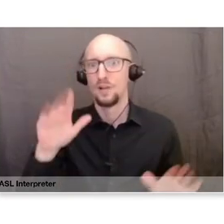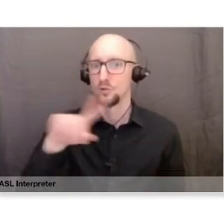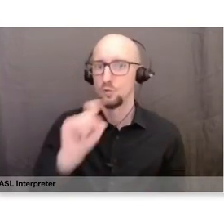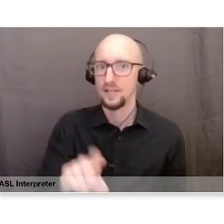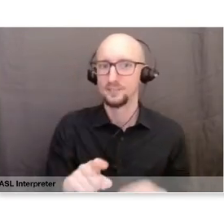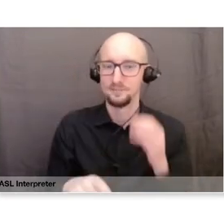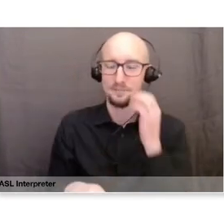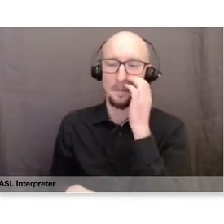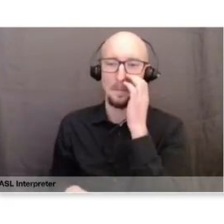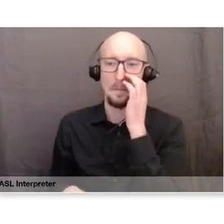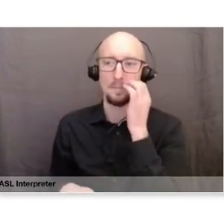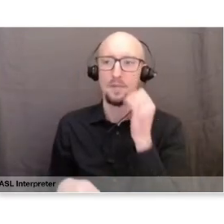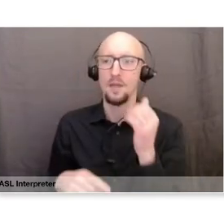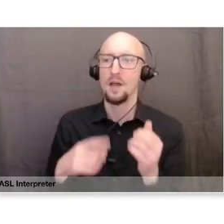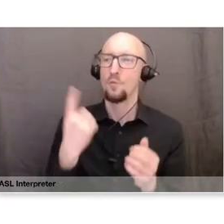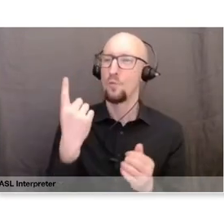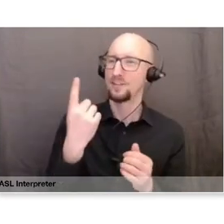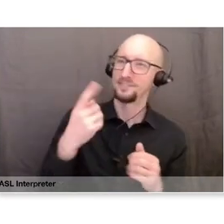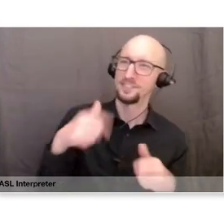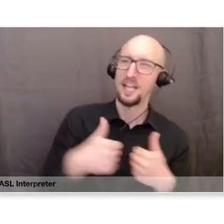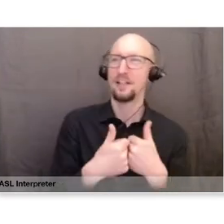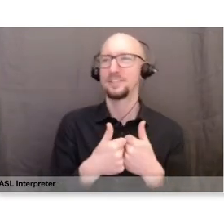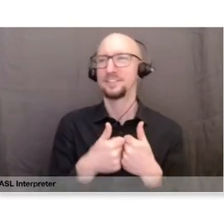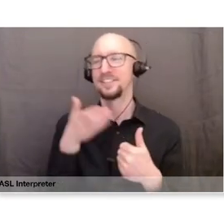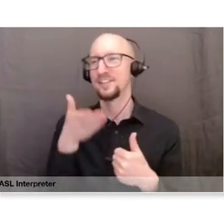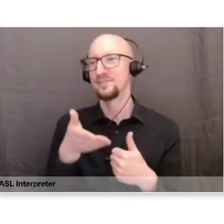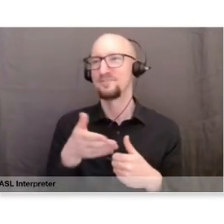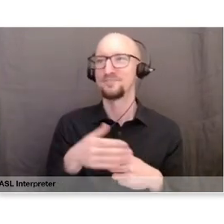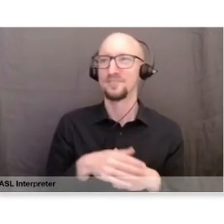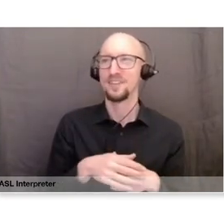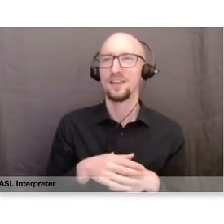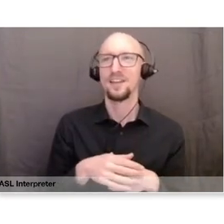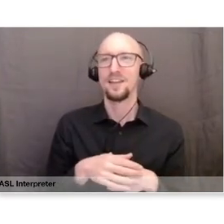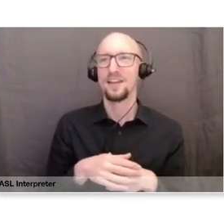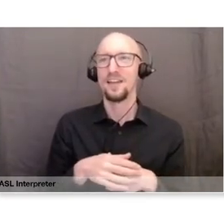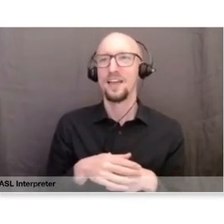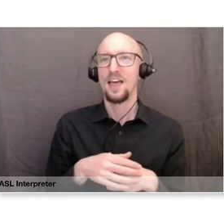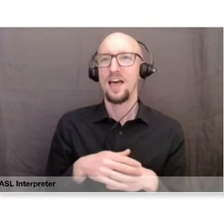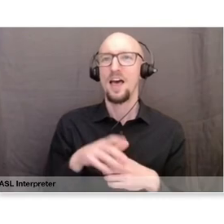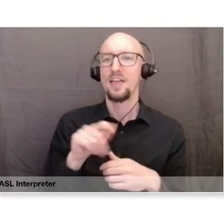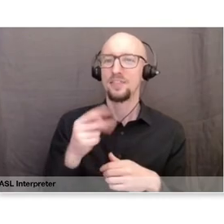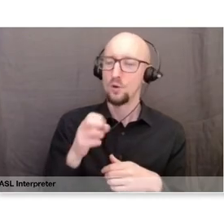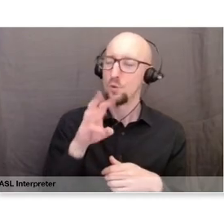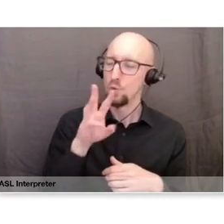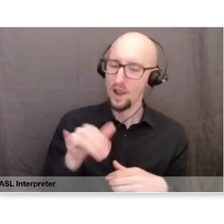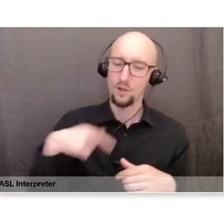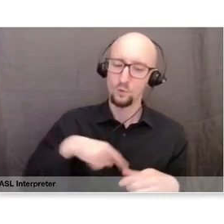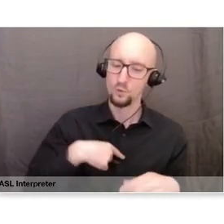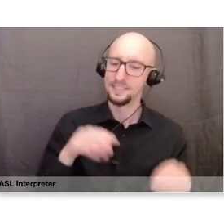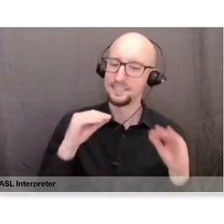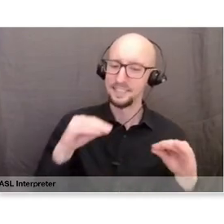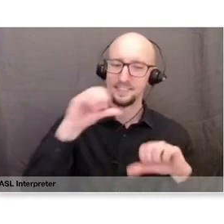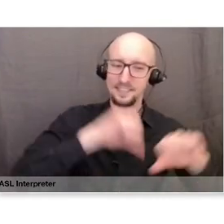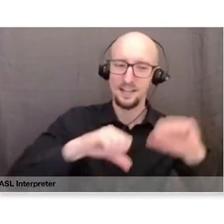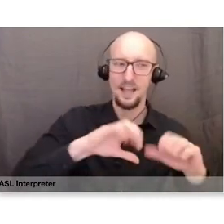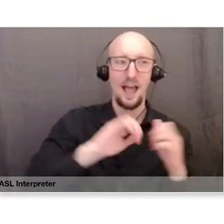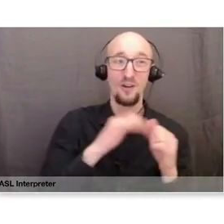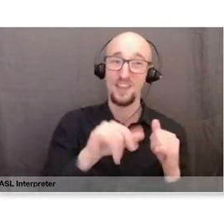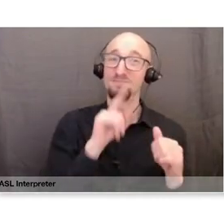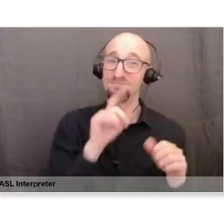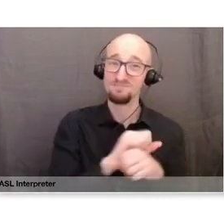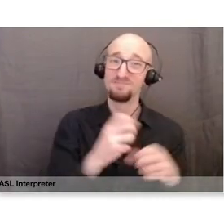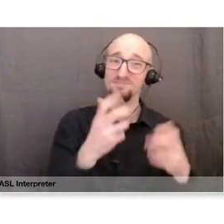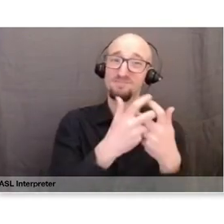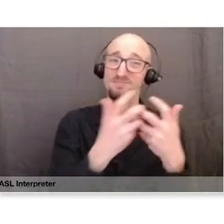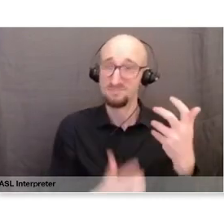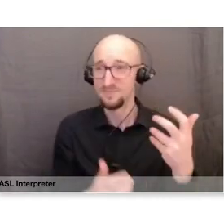I think the challenge here, I mean, is the way that we teach science and how that is incompatible with a lot of the ideas